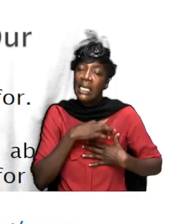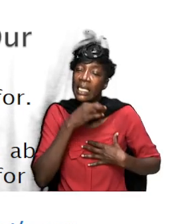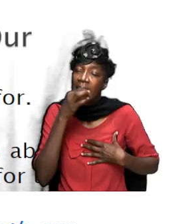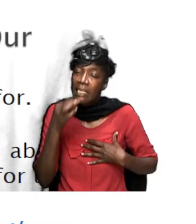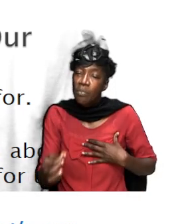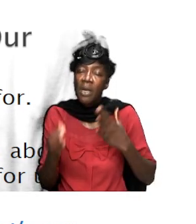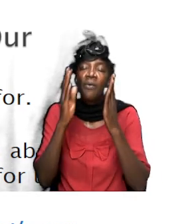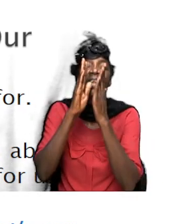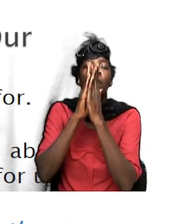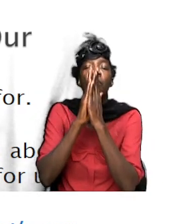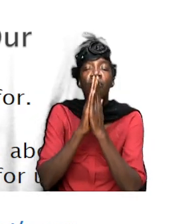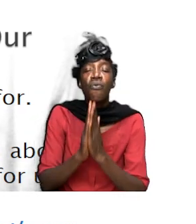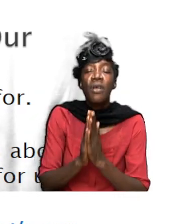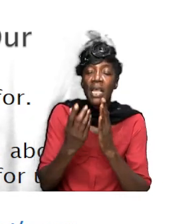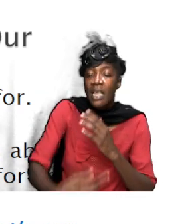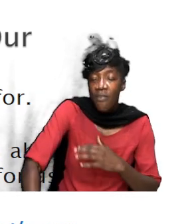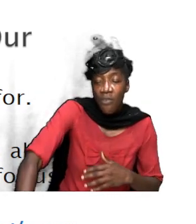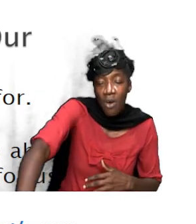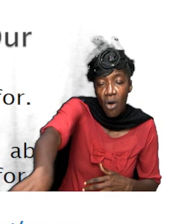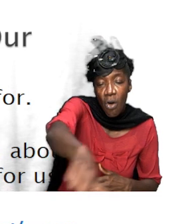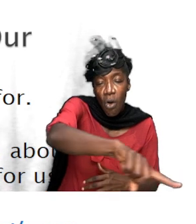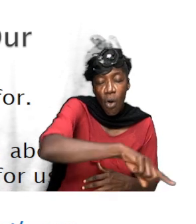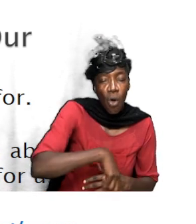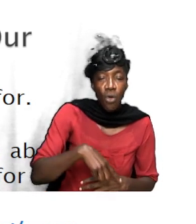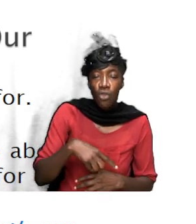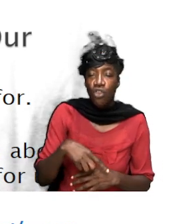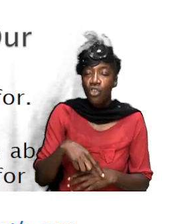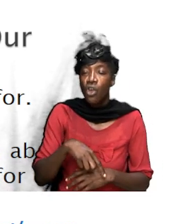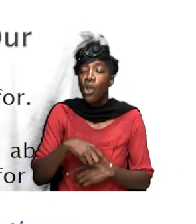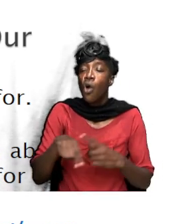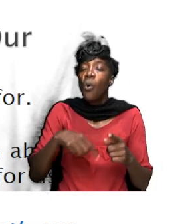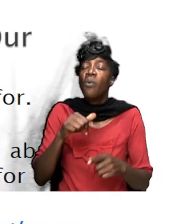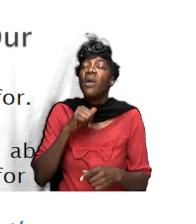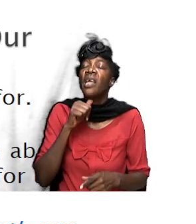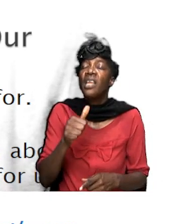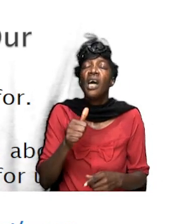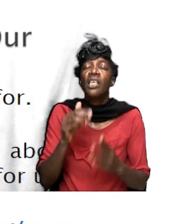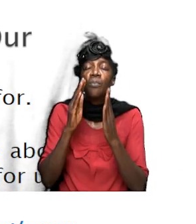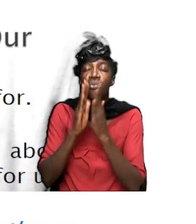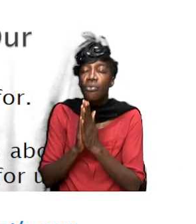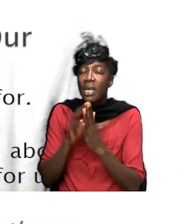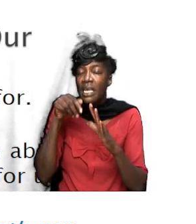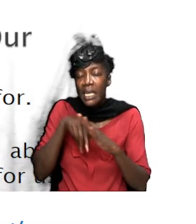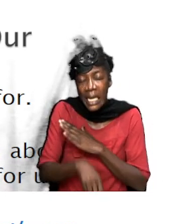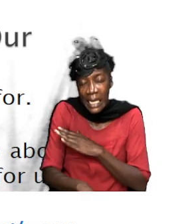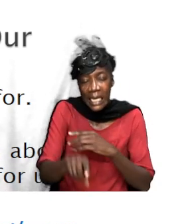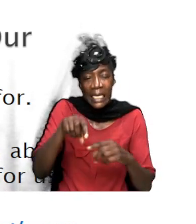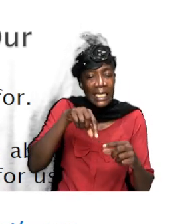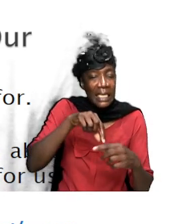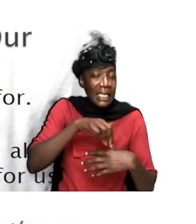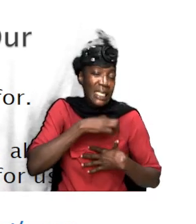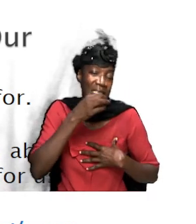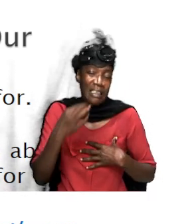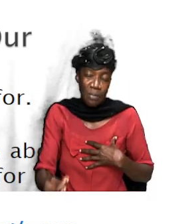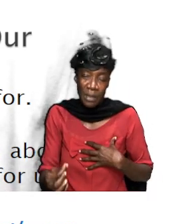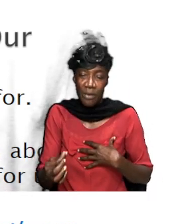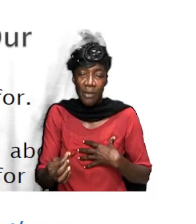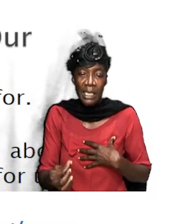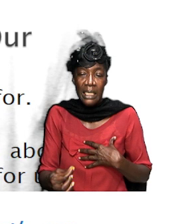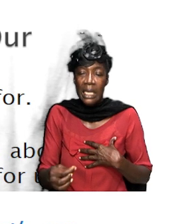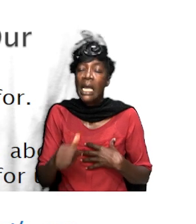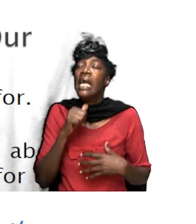make intercession for us. But when we're not praying in the Spirit, when the Spirit is not